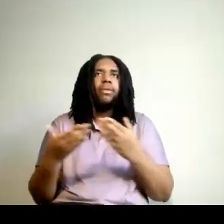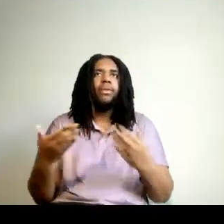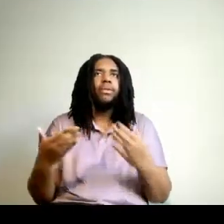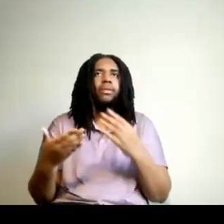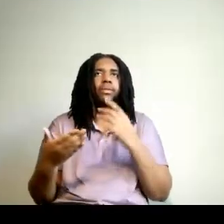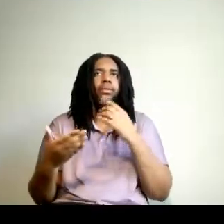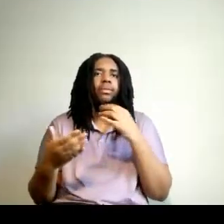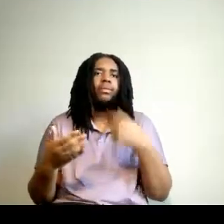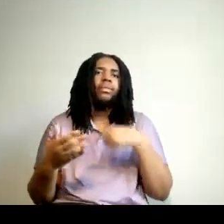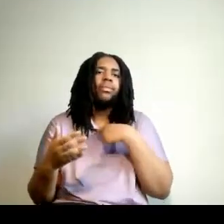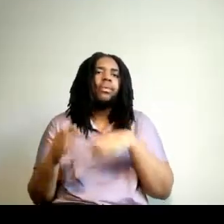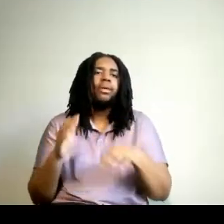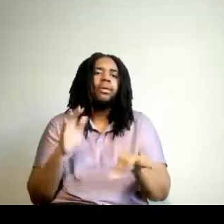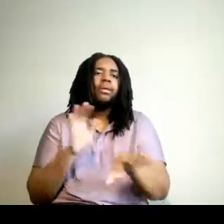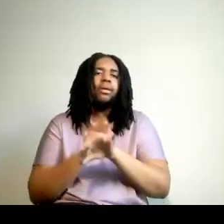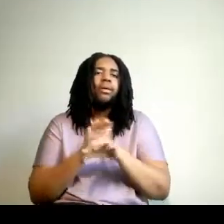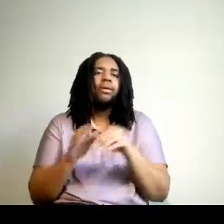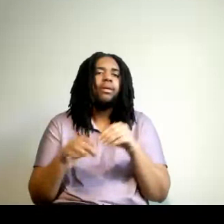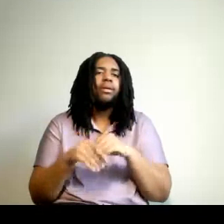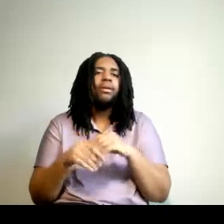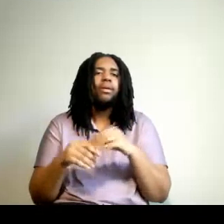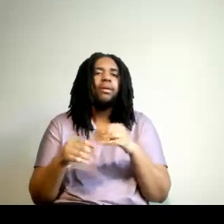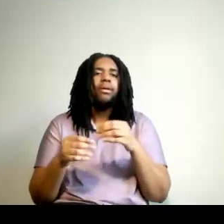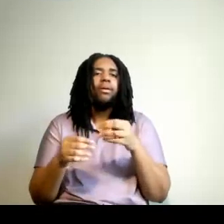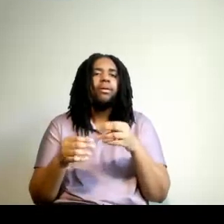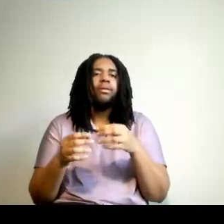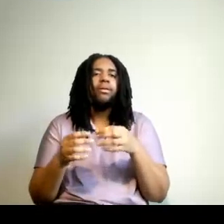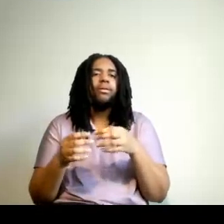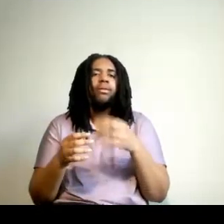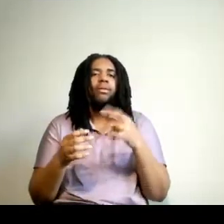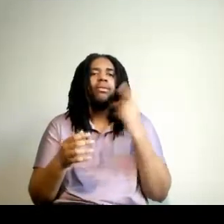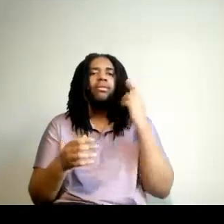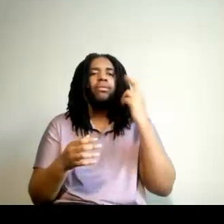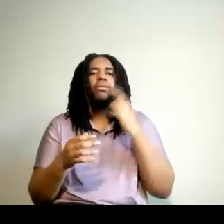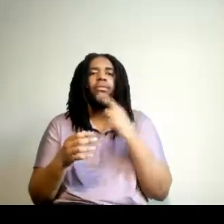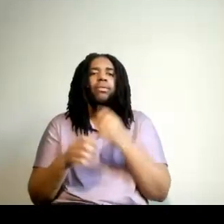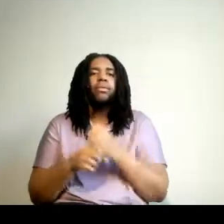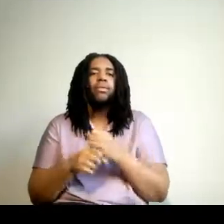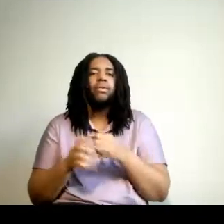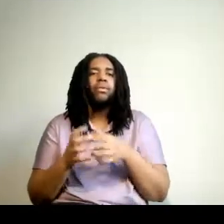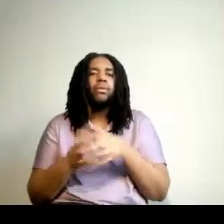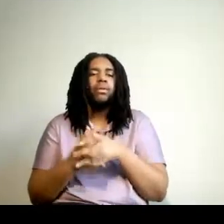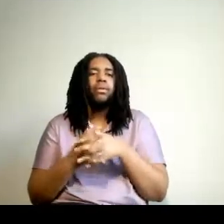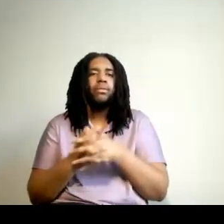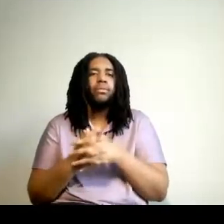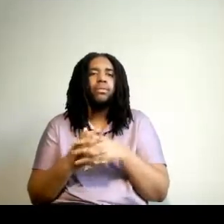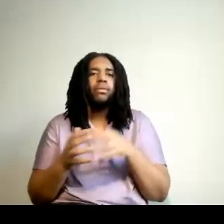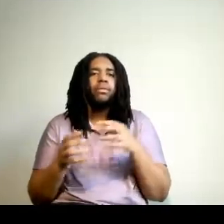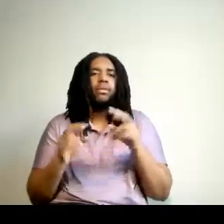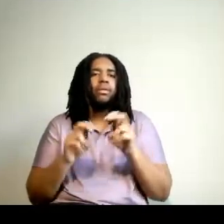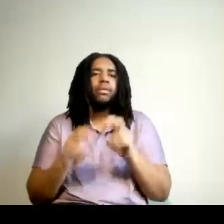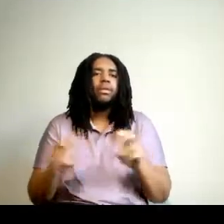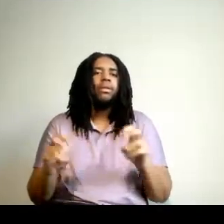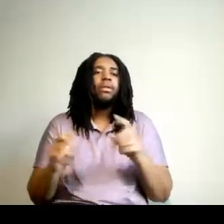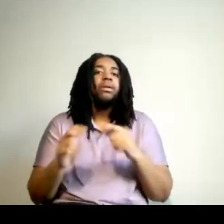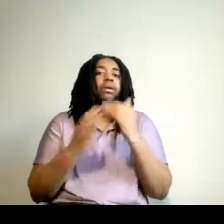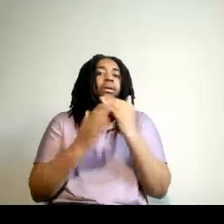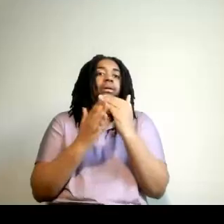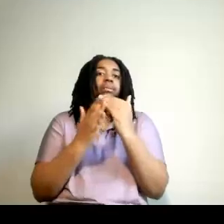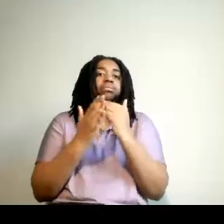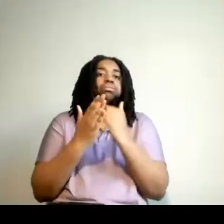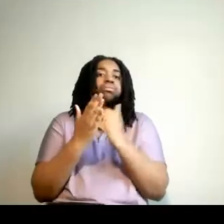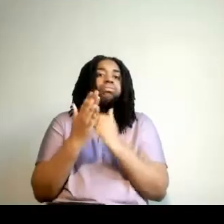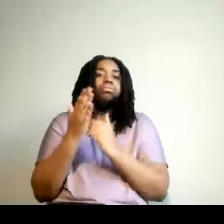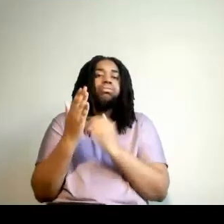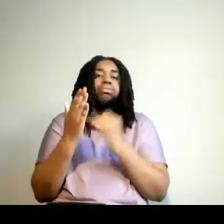root cause analysis? Once we had a long list of ideas generated, we started to organize and prioritize